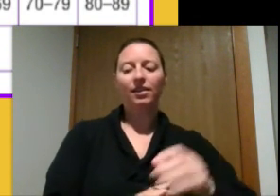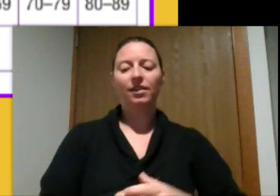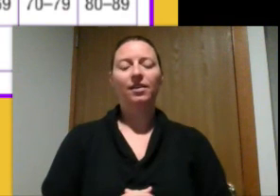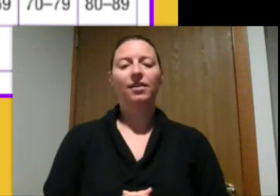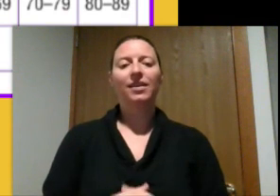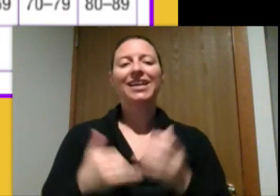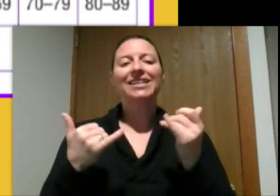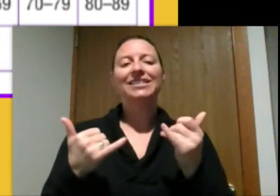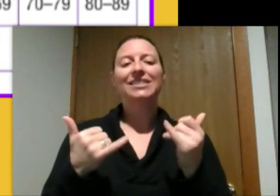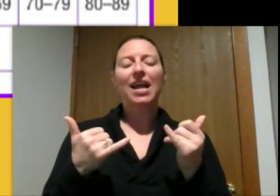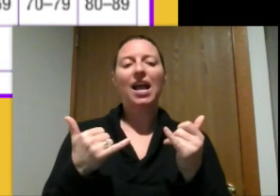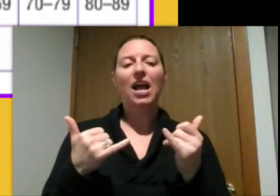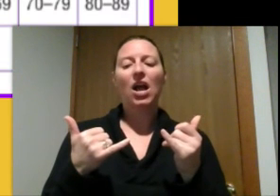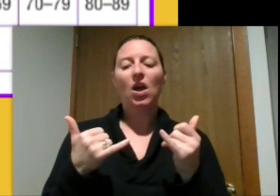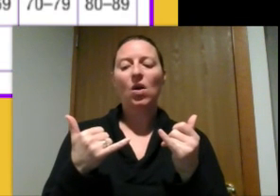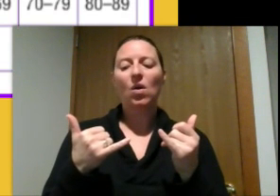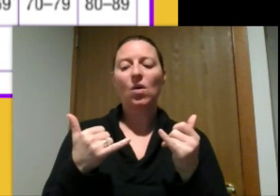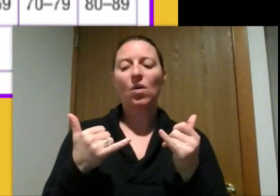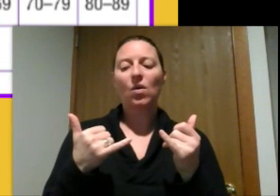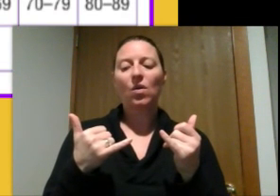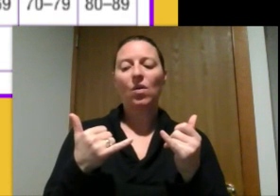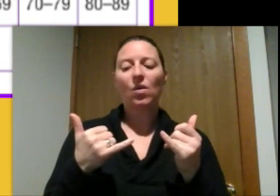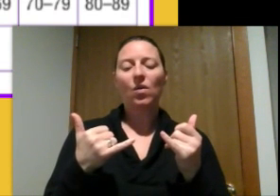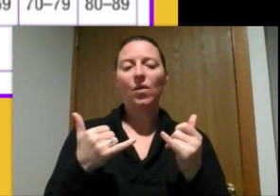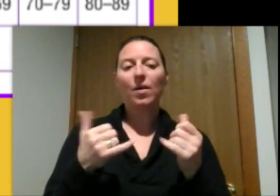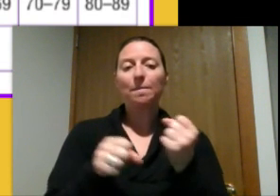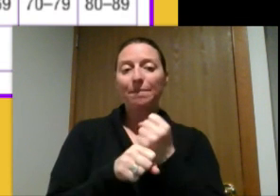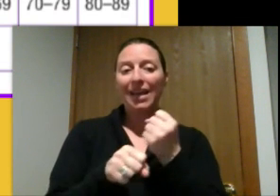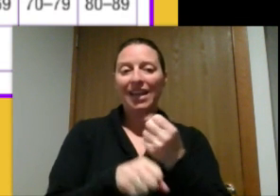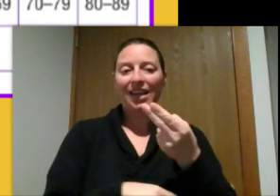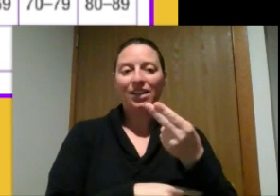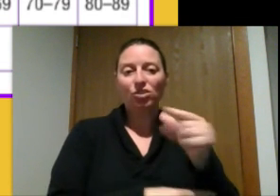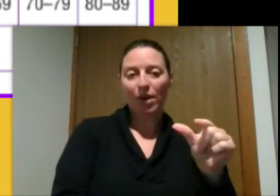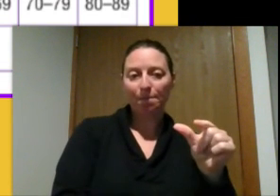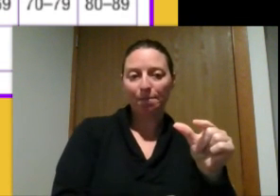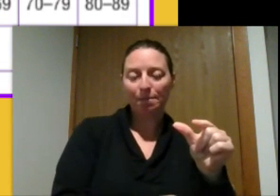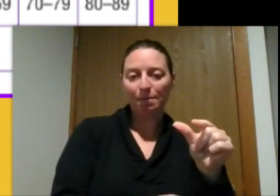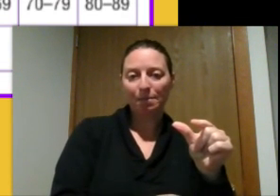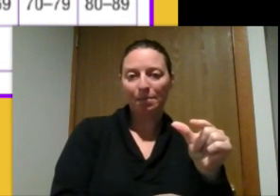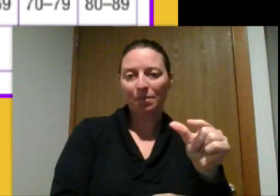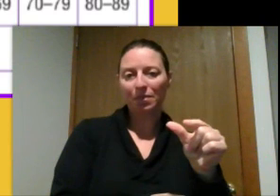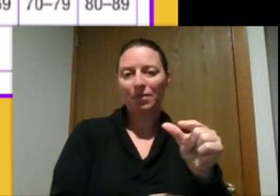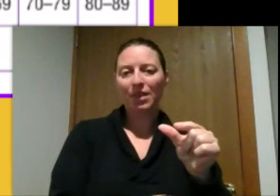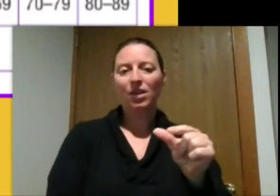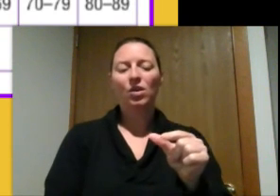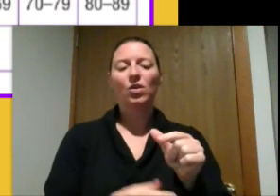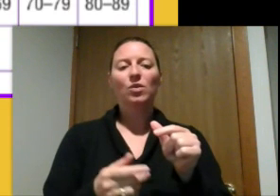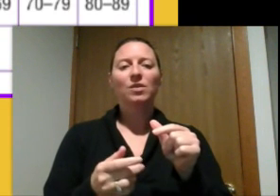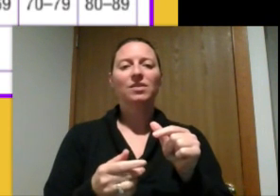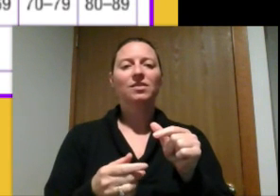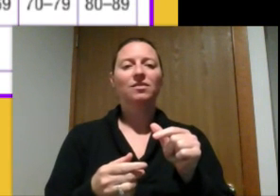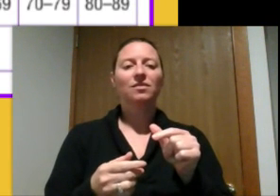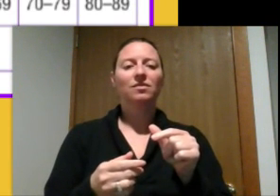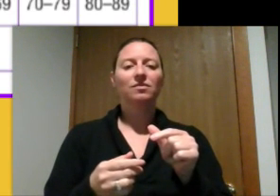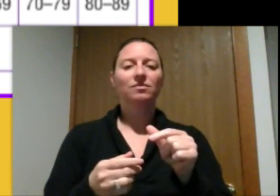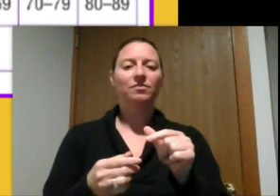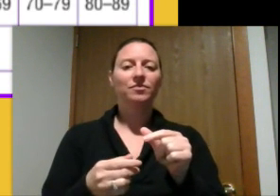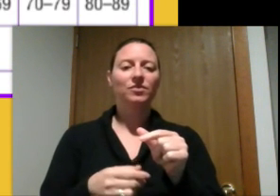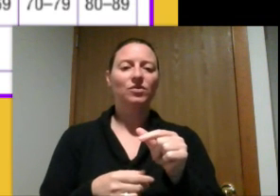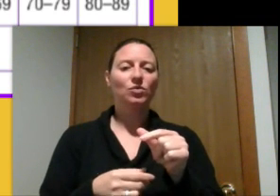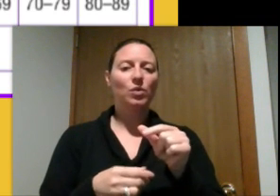So this time they want us to make a histogram. We're going to use a frequency table using intervals